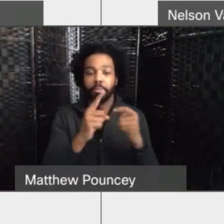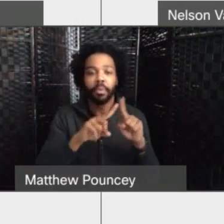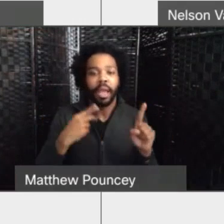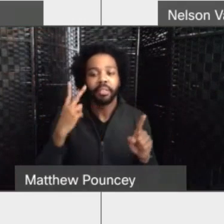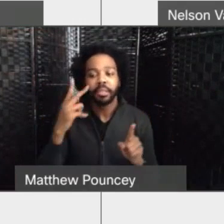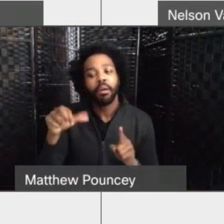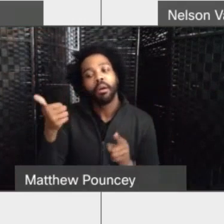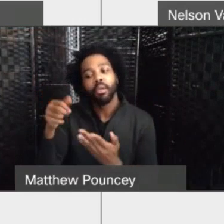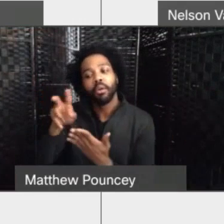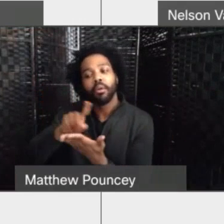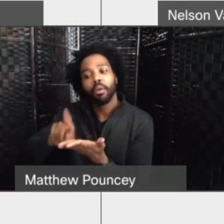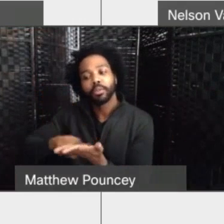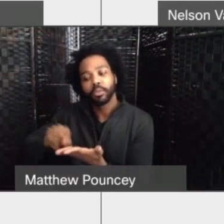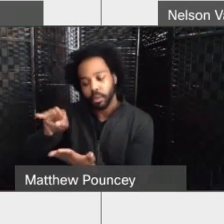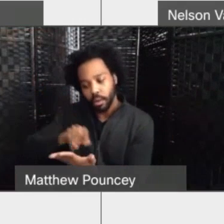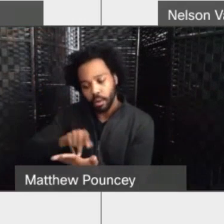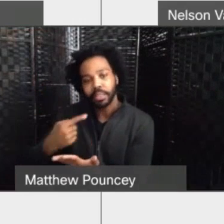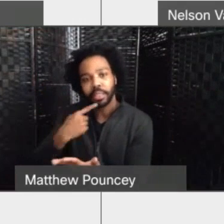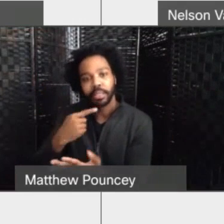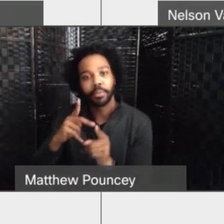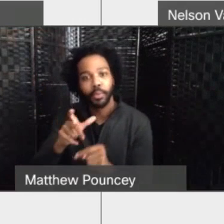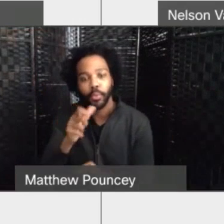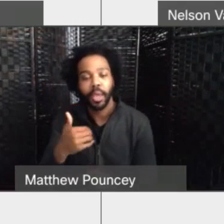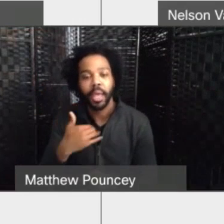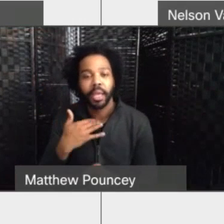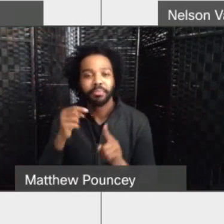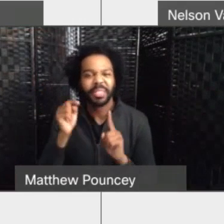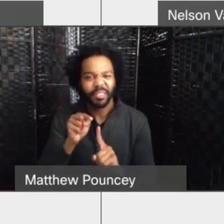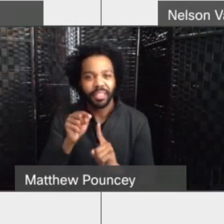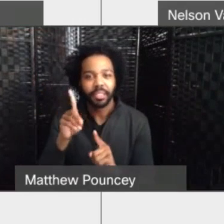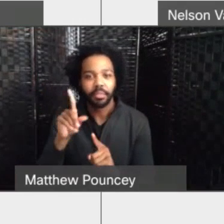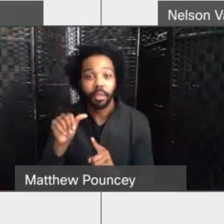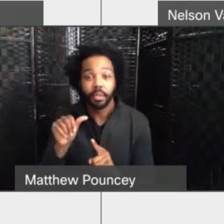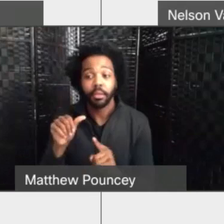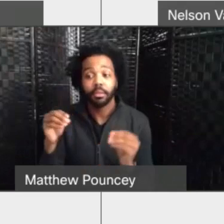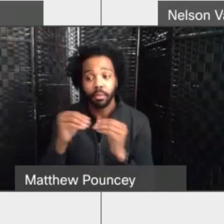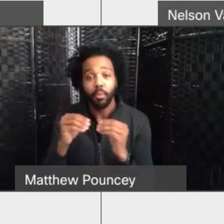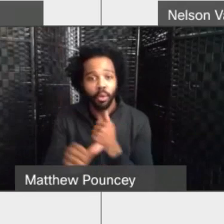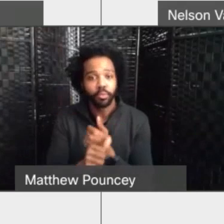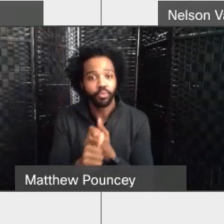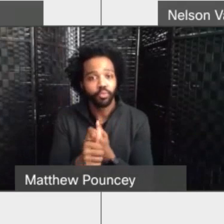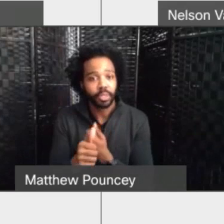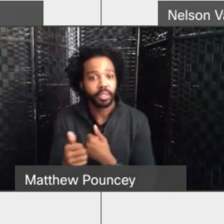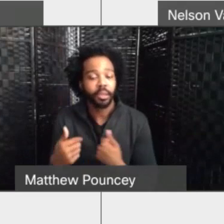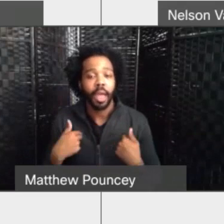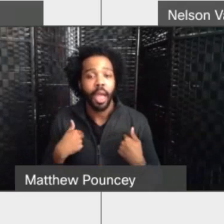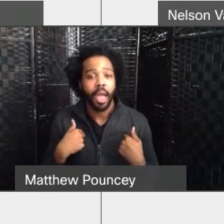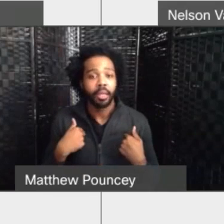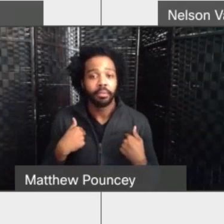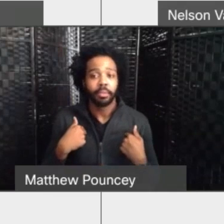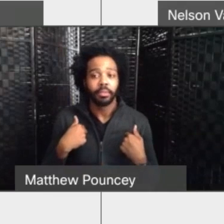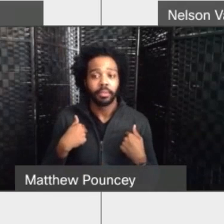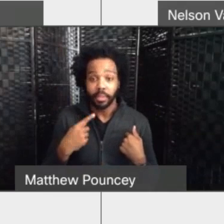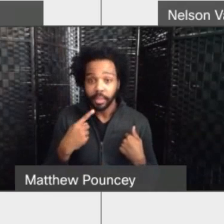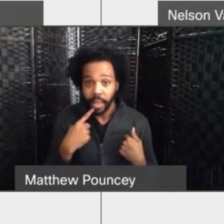that people with particular disabilities are at higher risk. And as I say, the